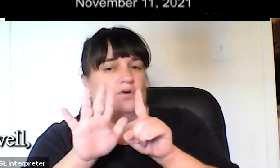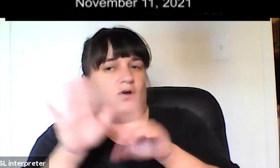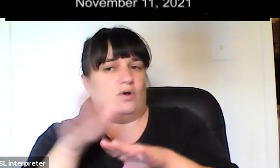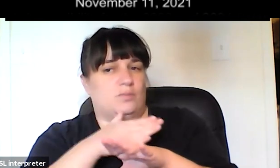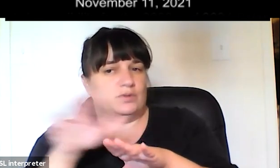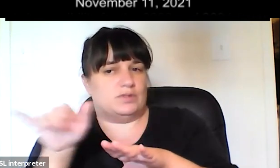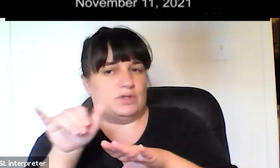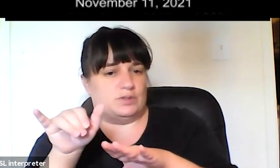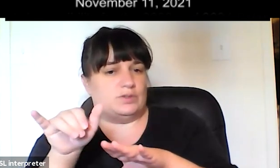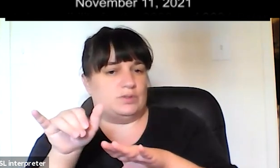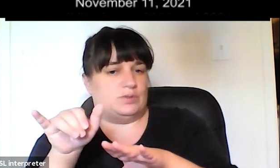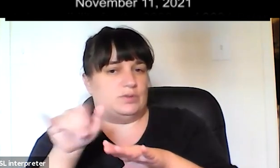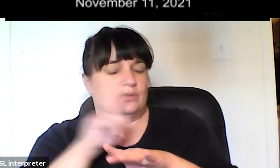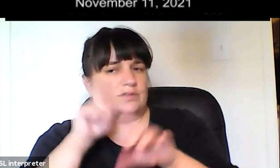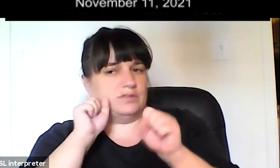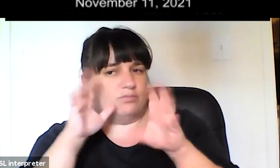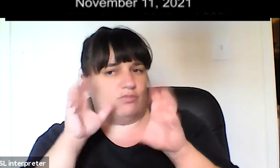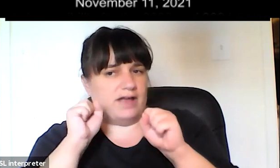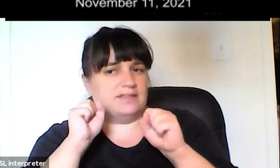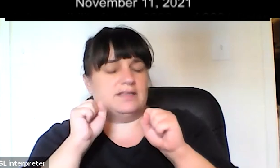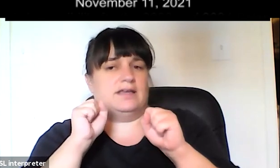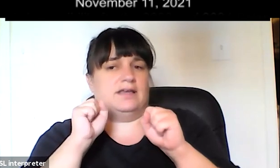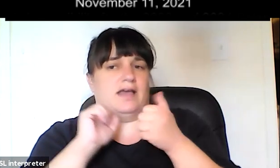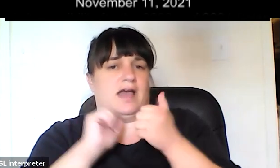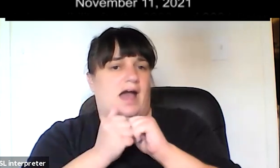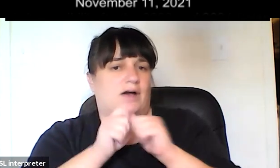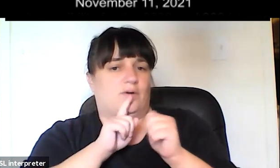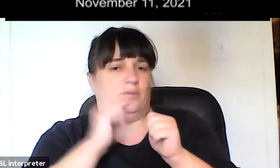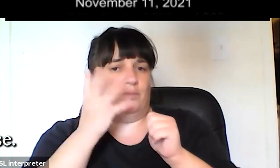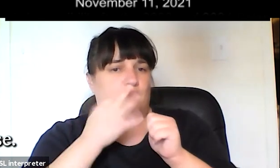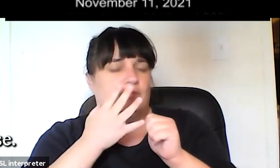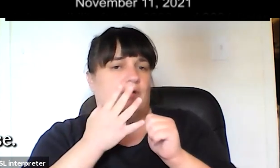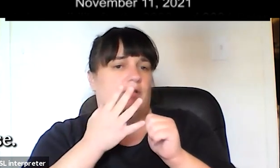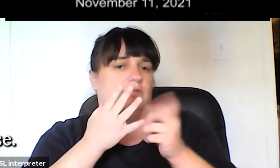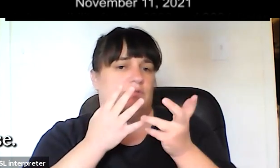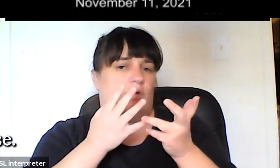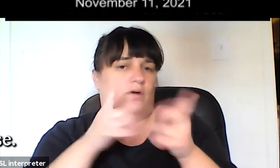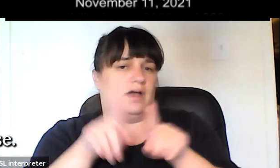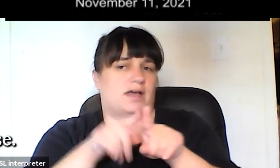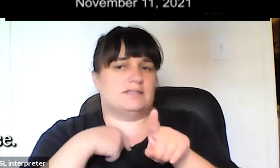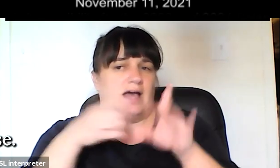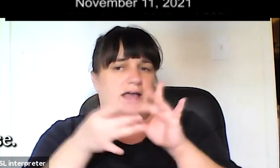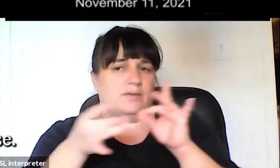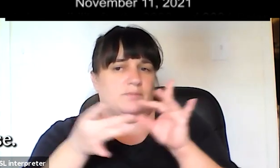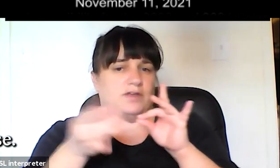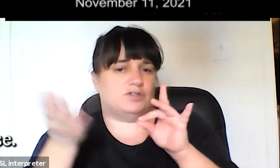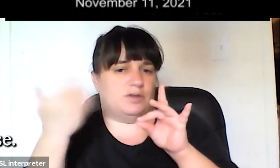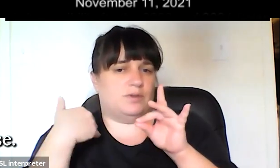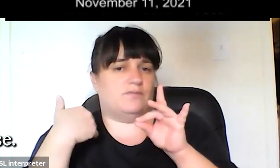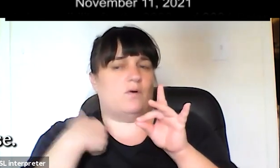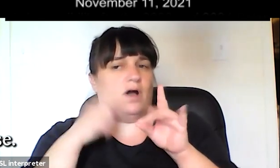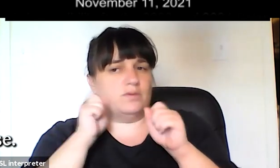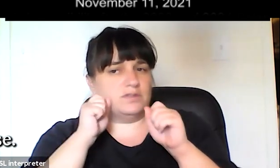as well. And it was really surprising to me how truly beautiful it was. So, as I mentioned previously, I was